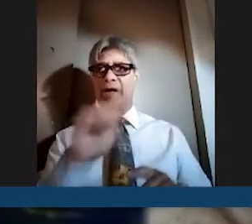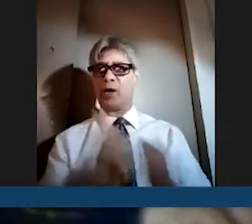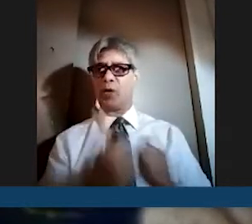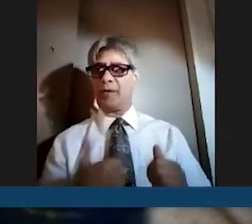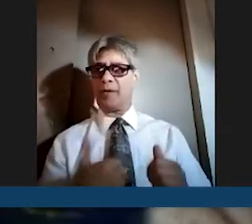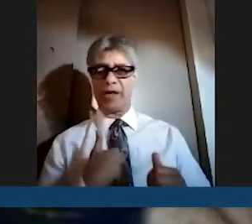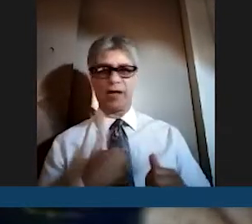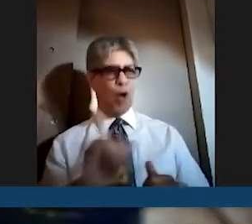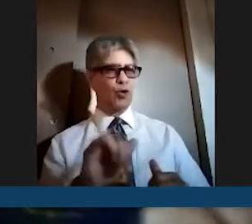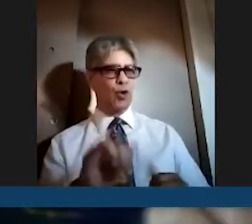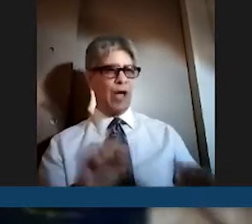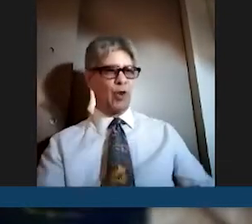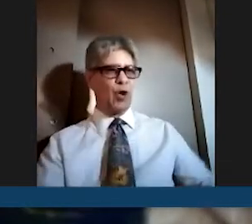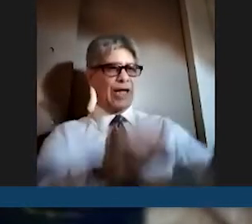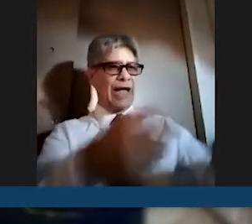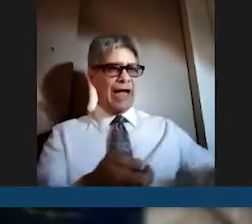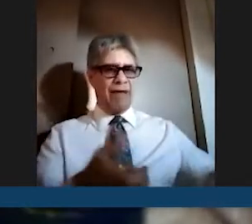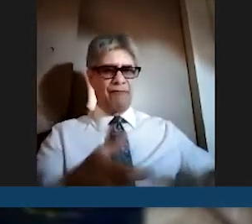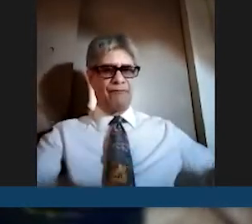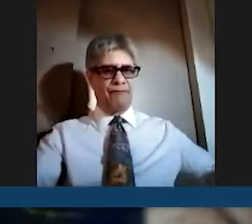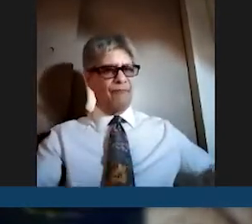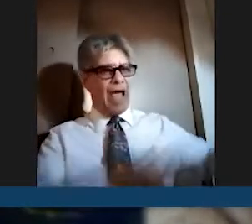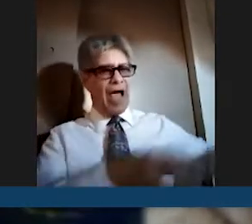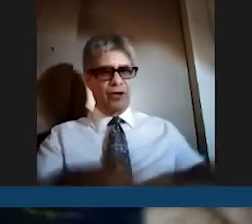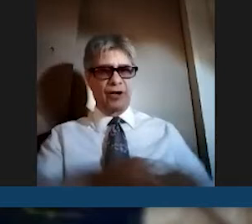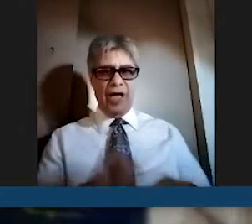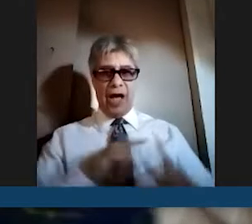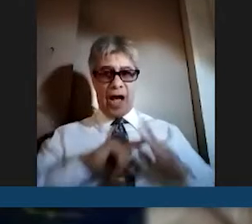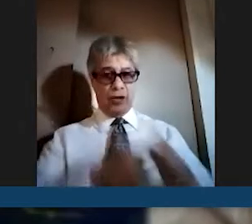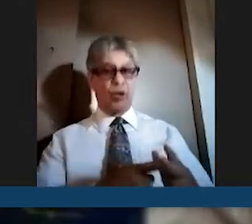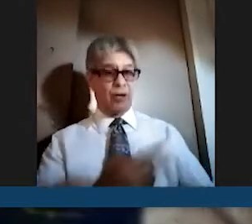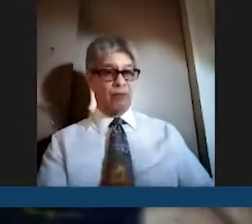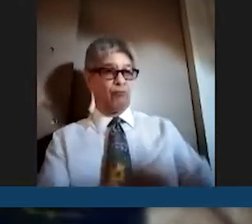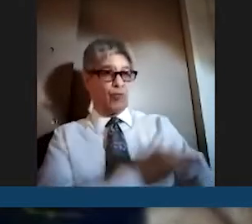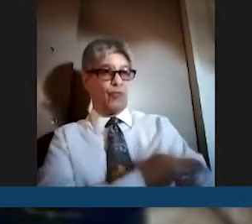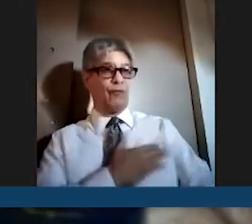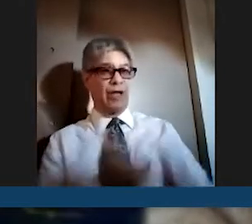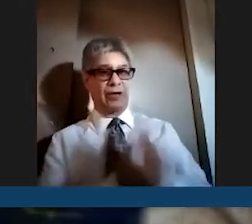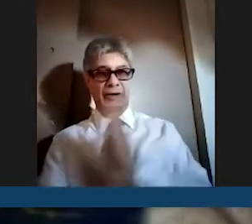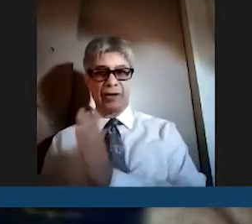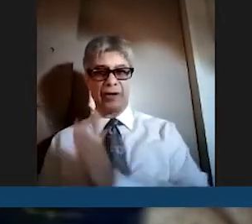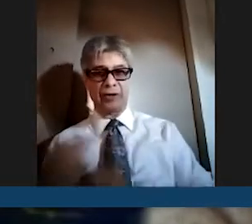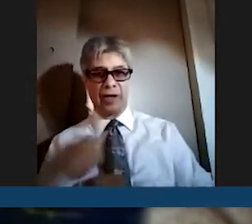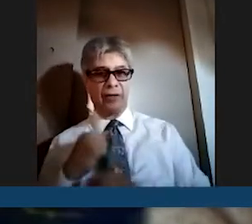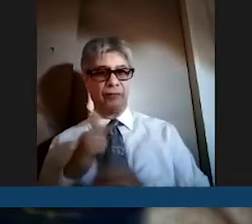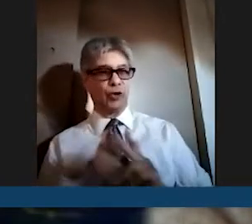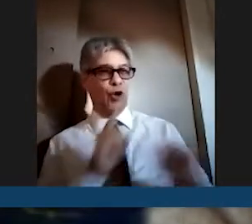action. I think where I started to hone in on my skills was when I also went to college at UC Berkeley, and my freshman